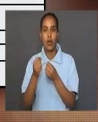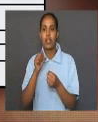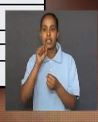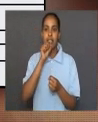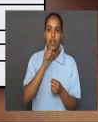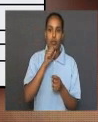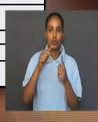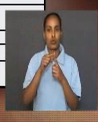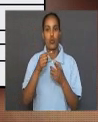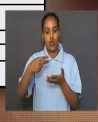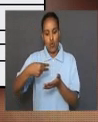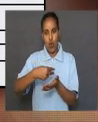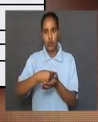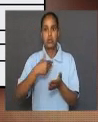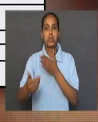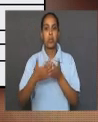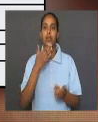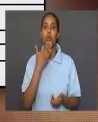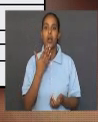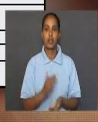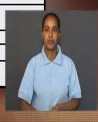into glucose, the simple sugar.